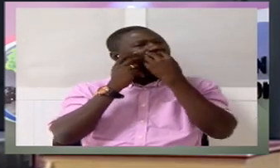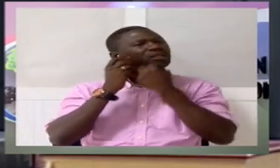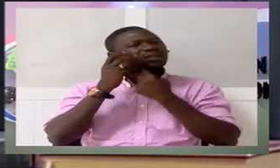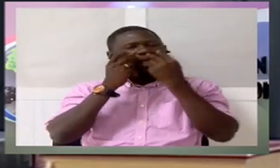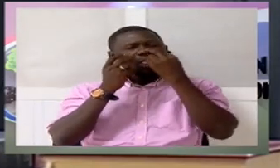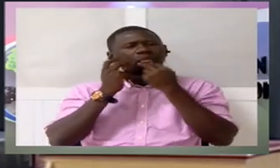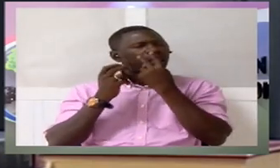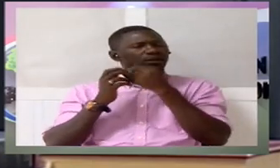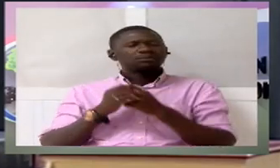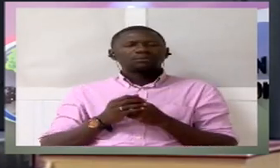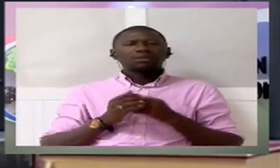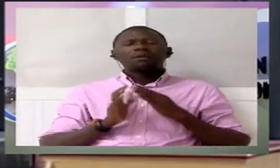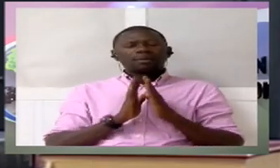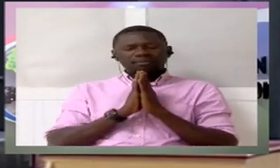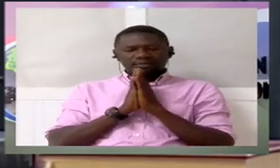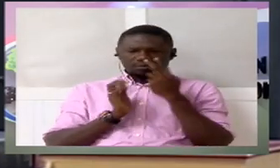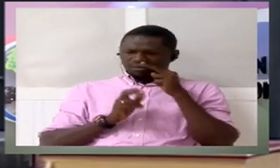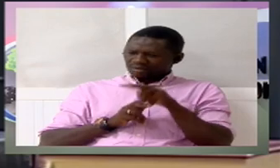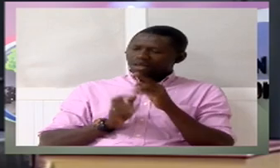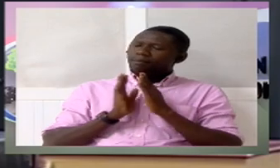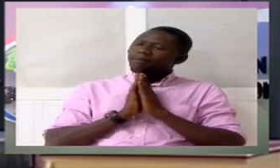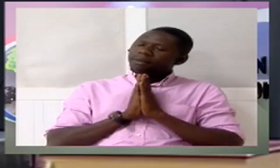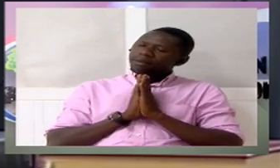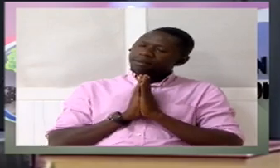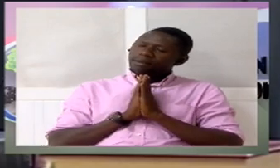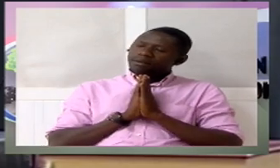also. I prayed for him.